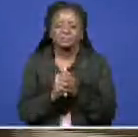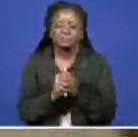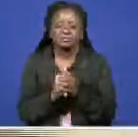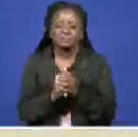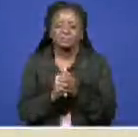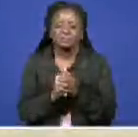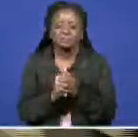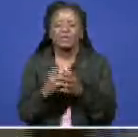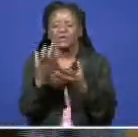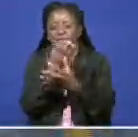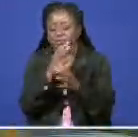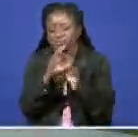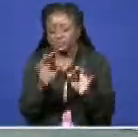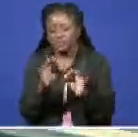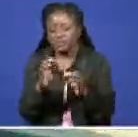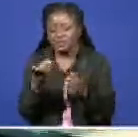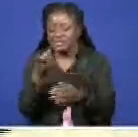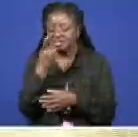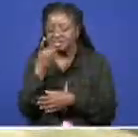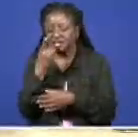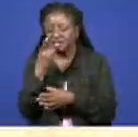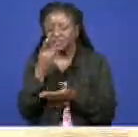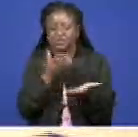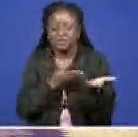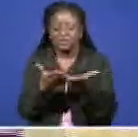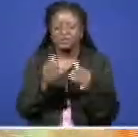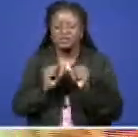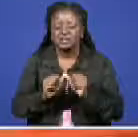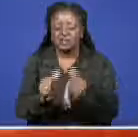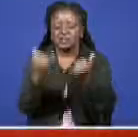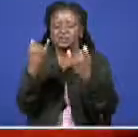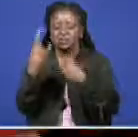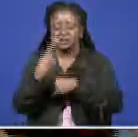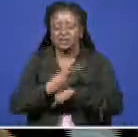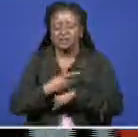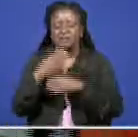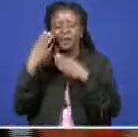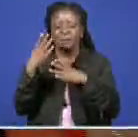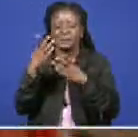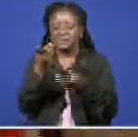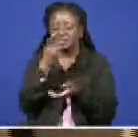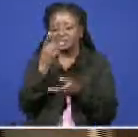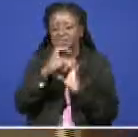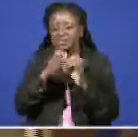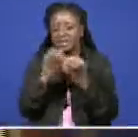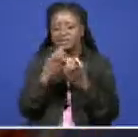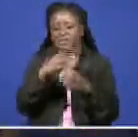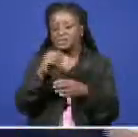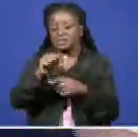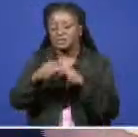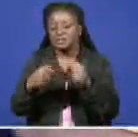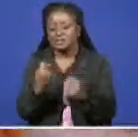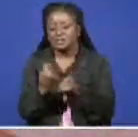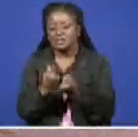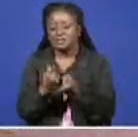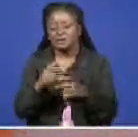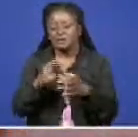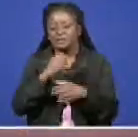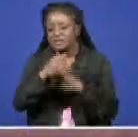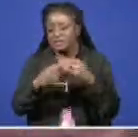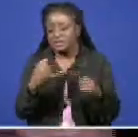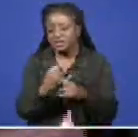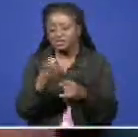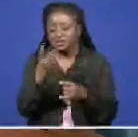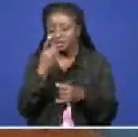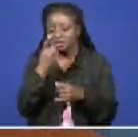While those free dental services continue today, the Bahamas Dental Council, along with a team of international dental organizations, mounted a second